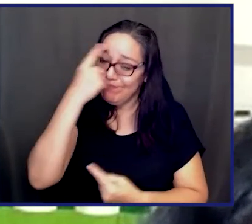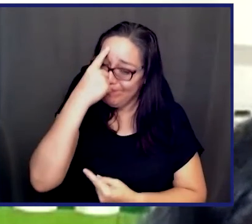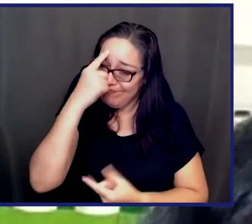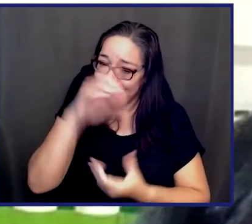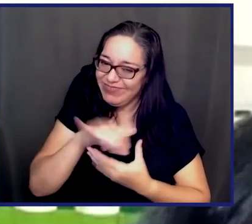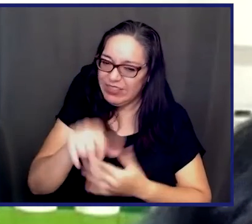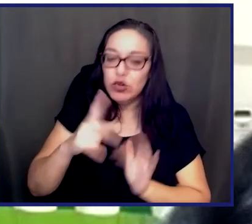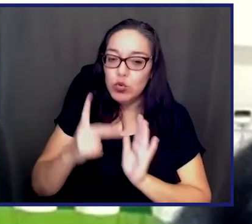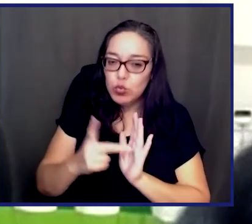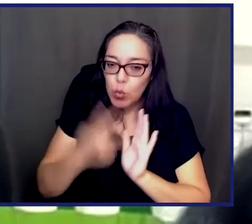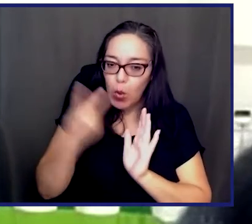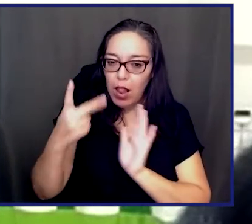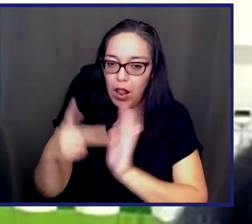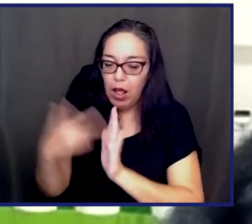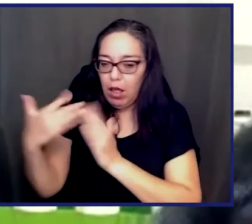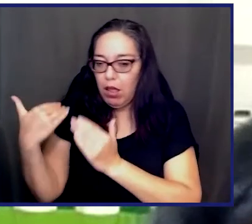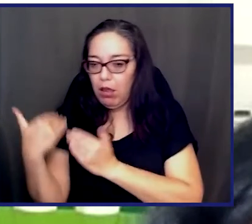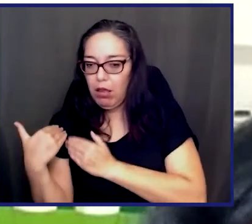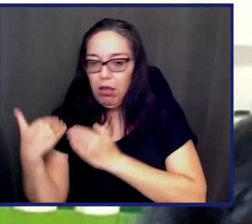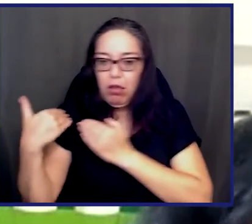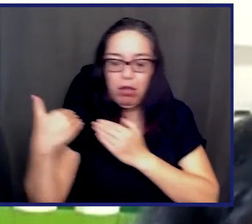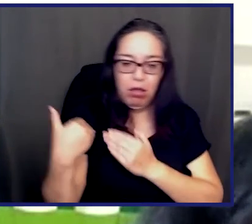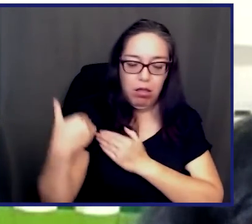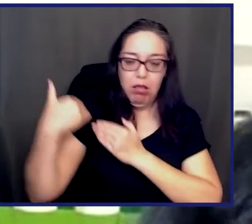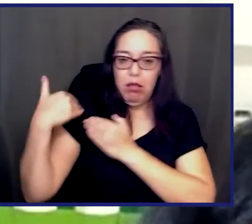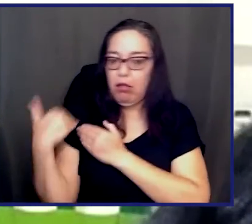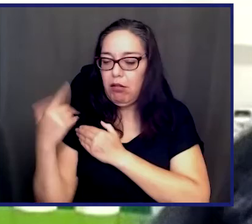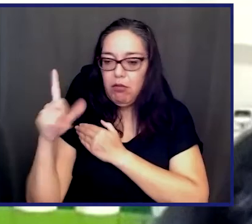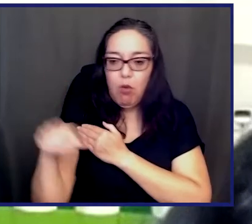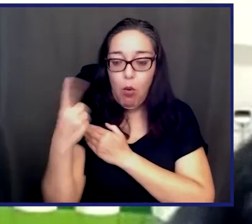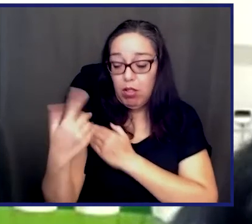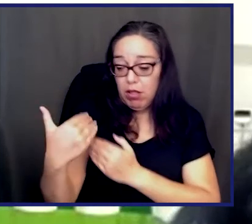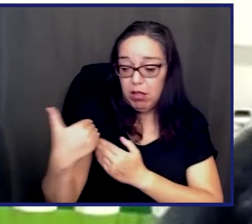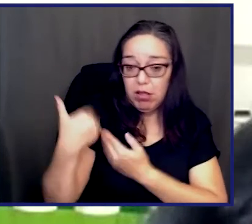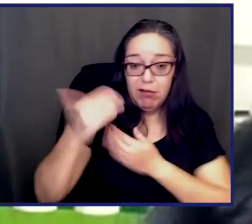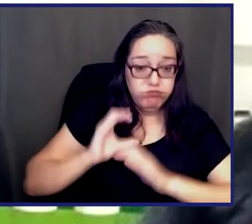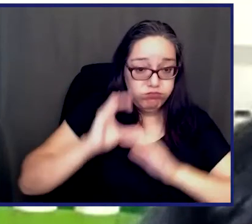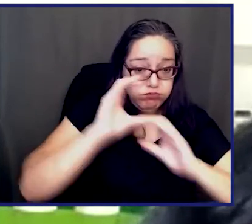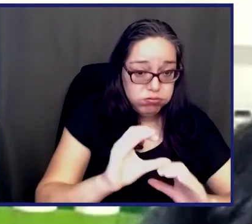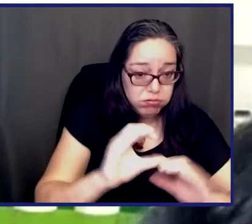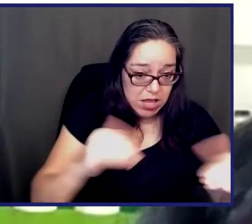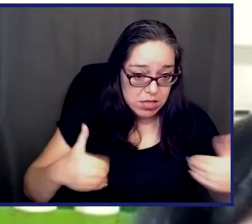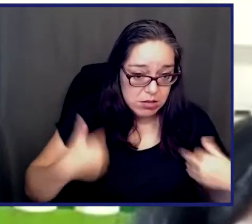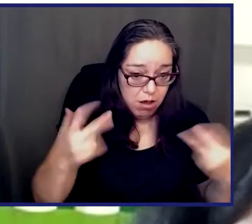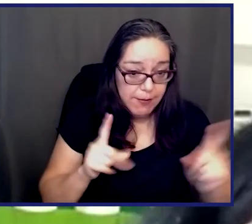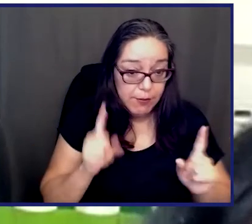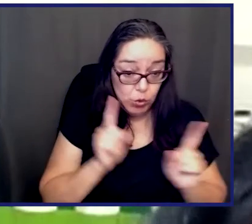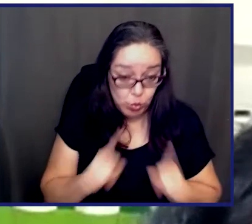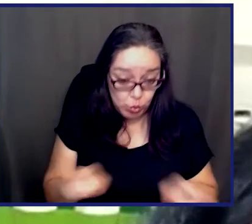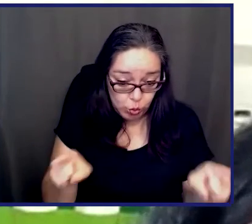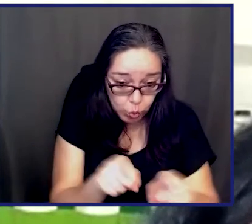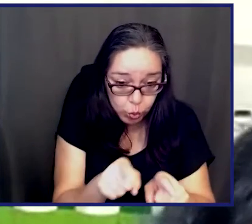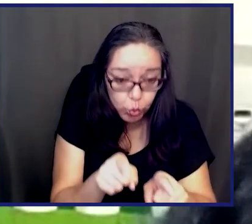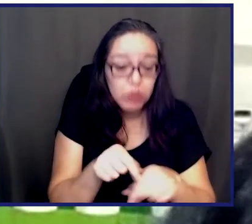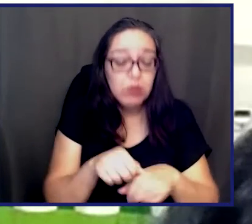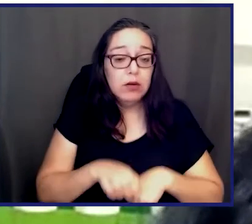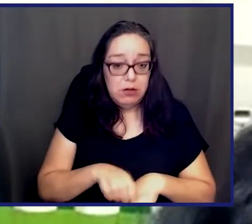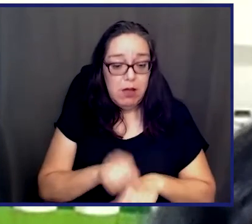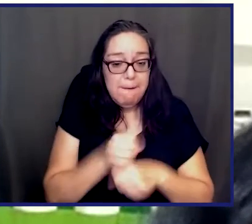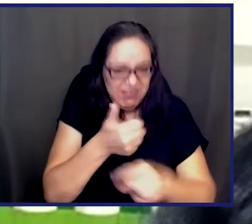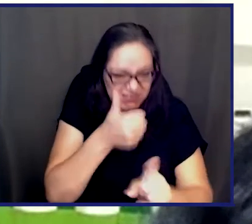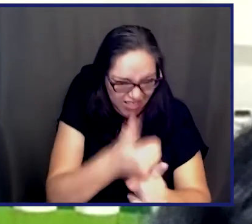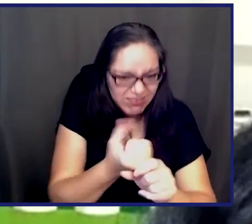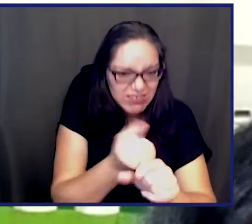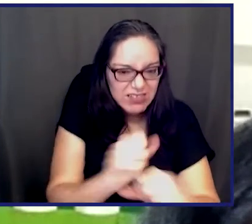dual responsibility. I think we shouldn't always put responsibility on young people to say that you have to now make